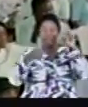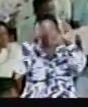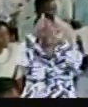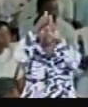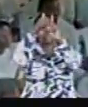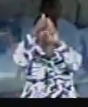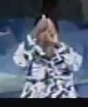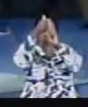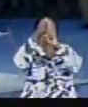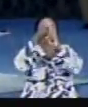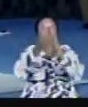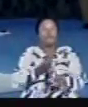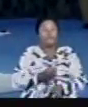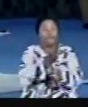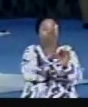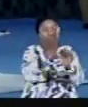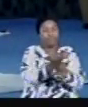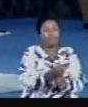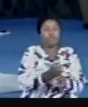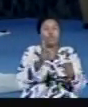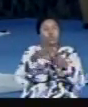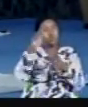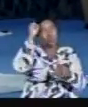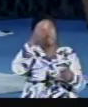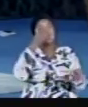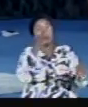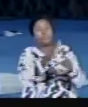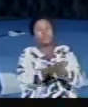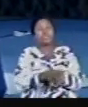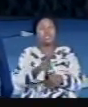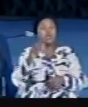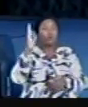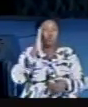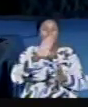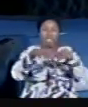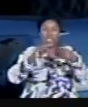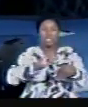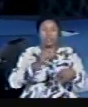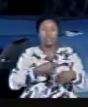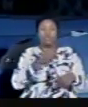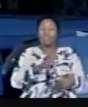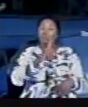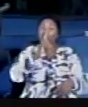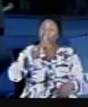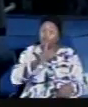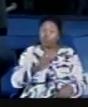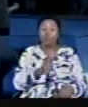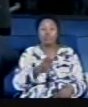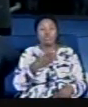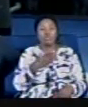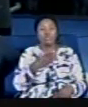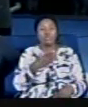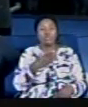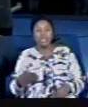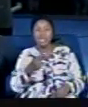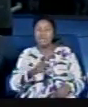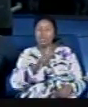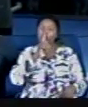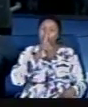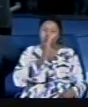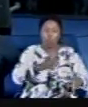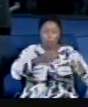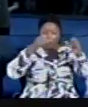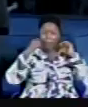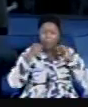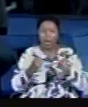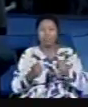faithful to his promises, will give us the real thing, the real power, and